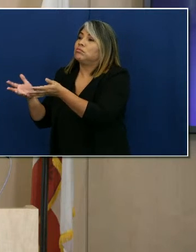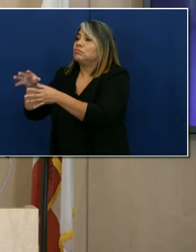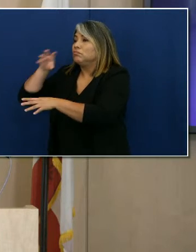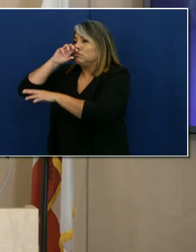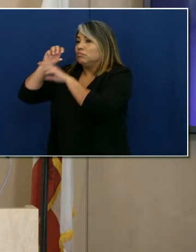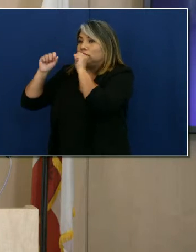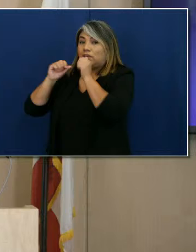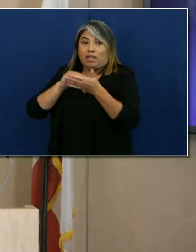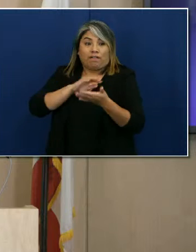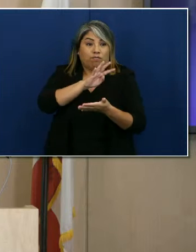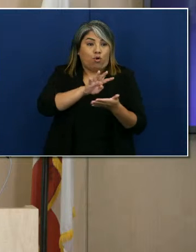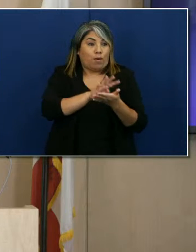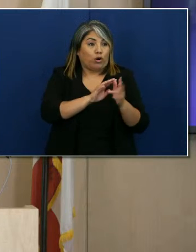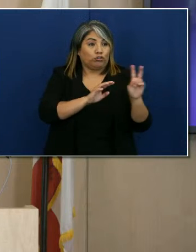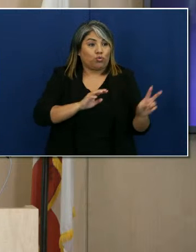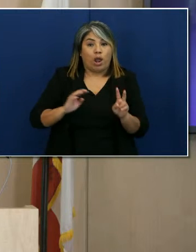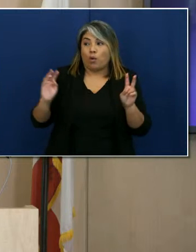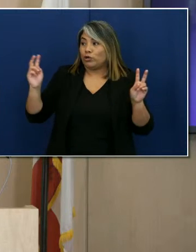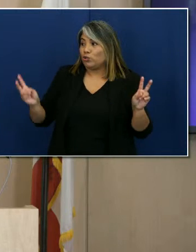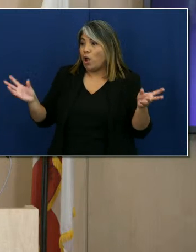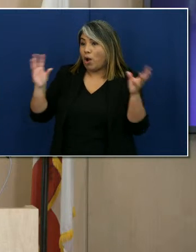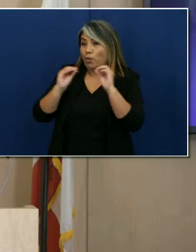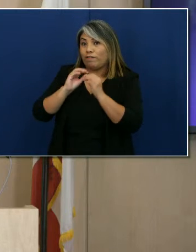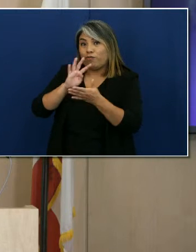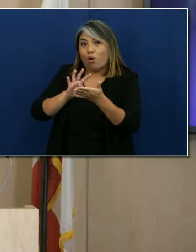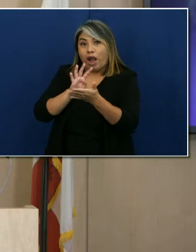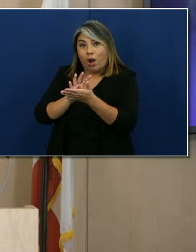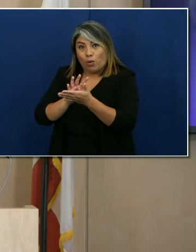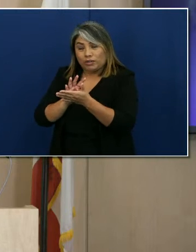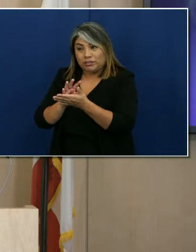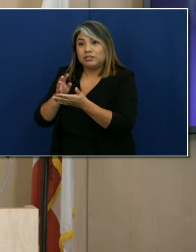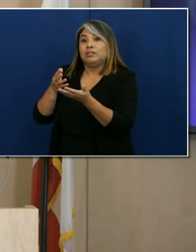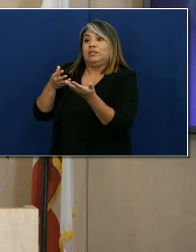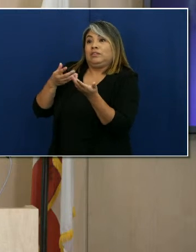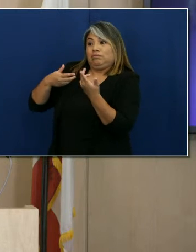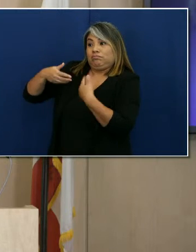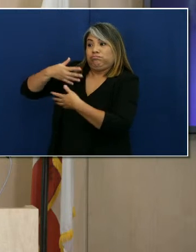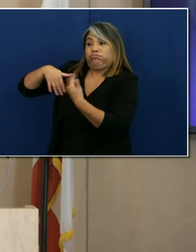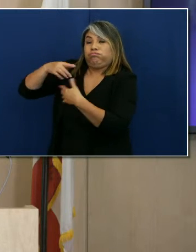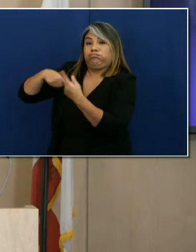4-hour period in which these 20 or so individuals spend time together,